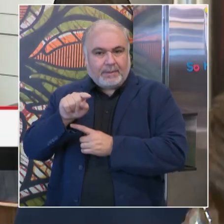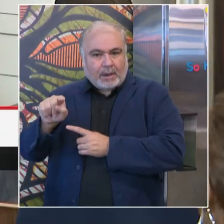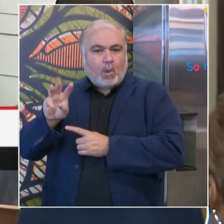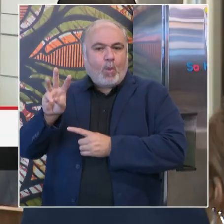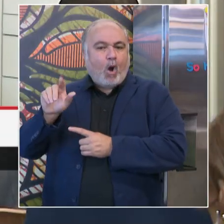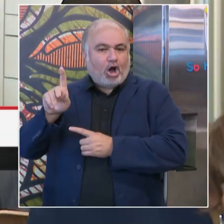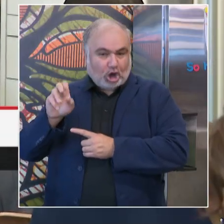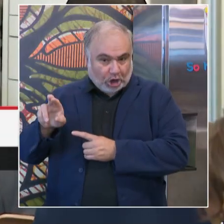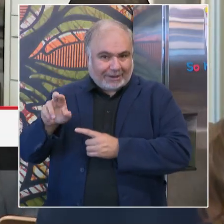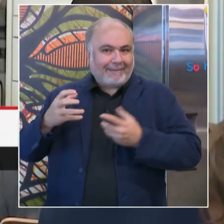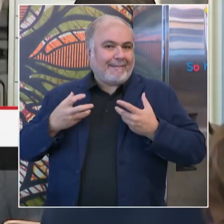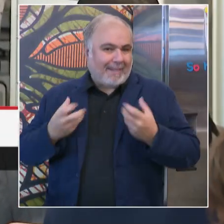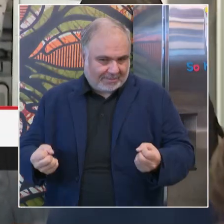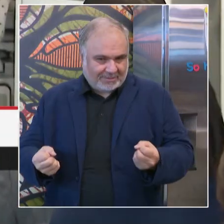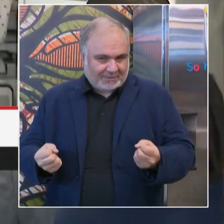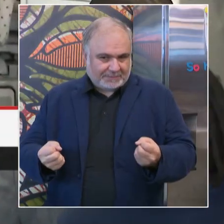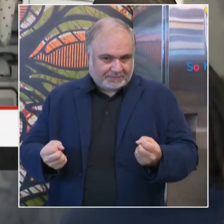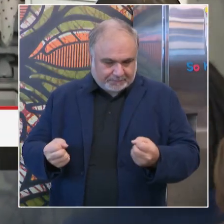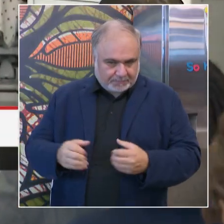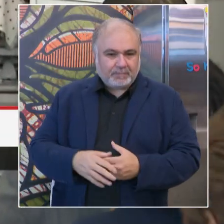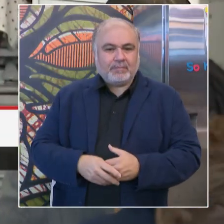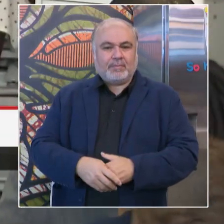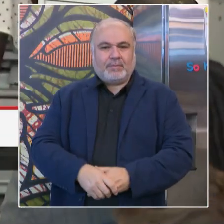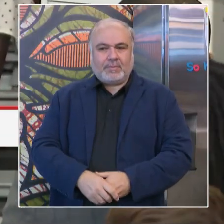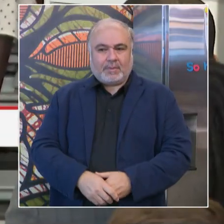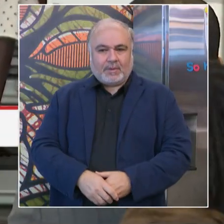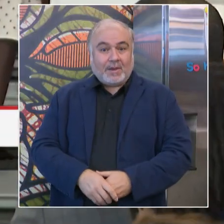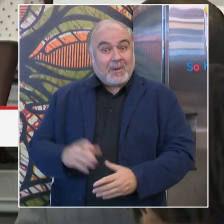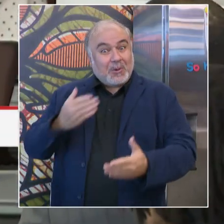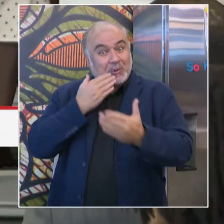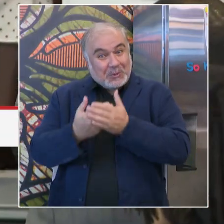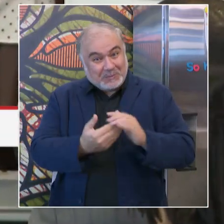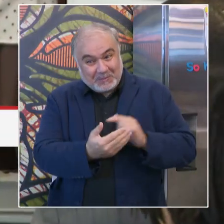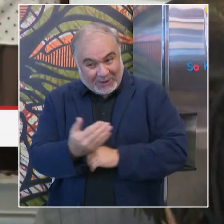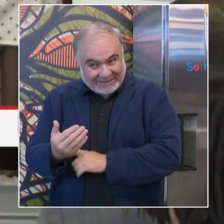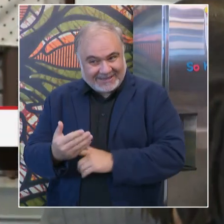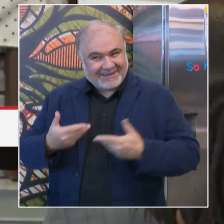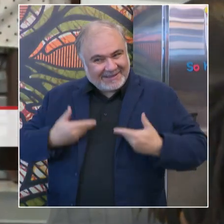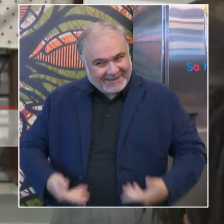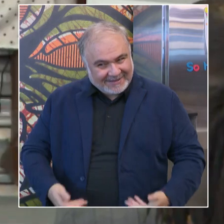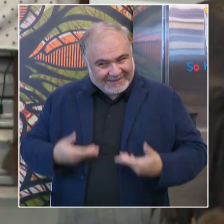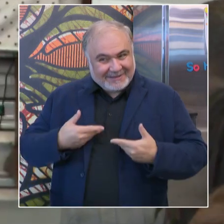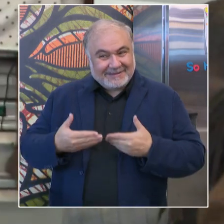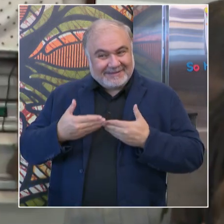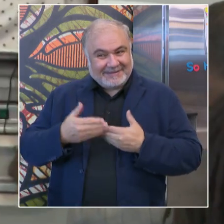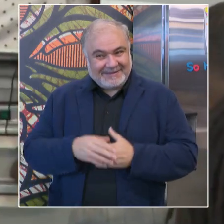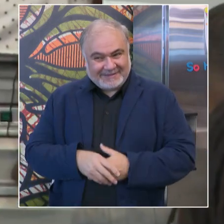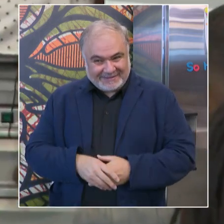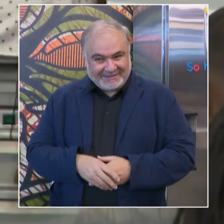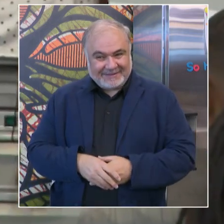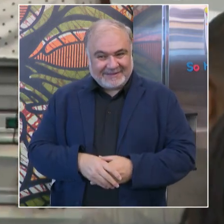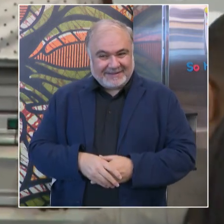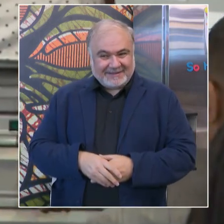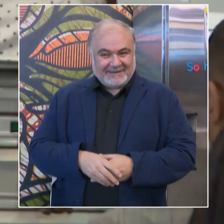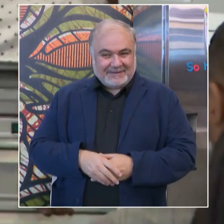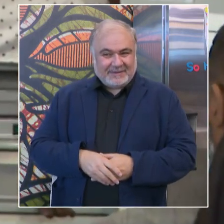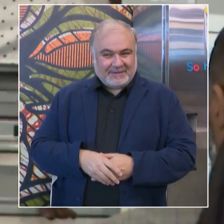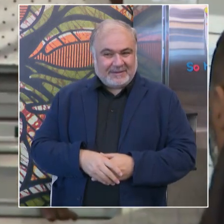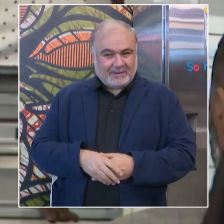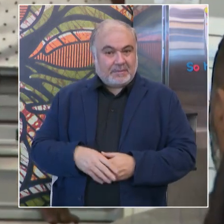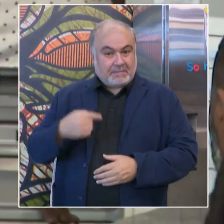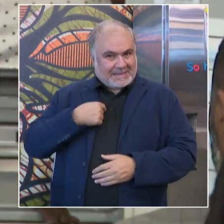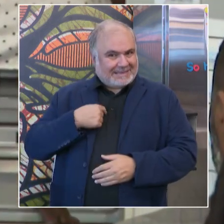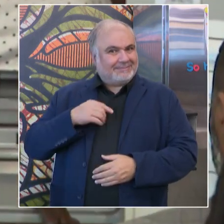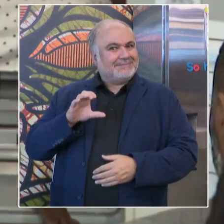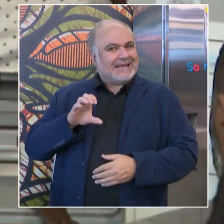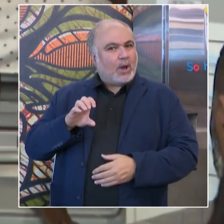Thank you, Eve. Good morning, everyone. My name is Naseema Shafi. As was mentioned, I'm the CEO of Whitman Walker Health. We're one of the federally